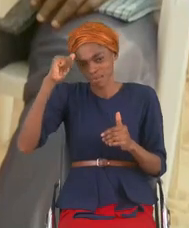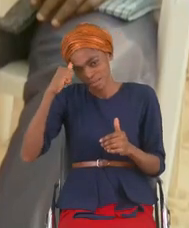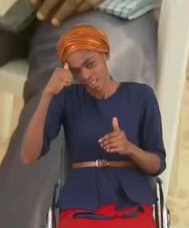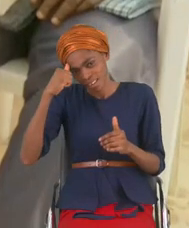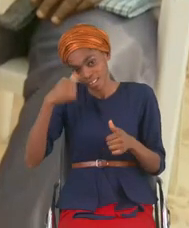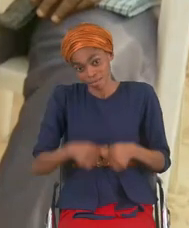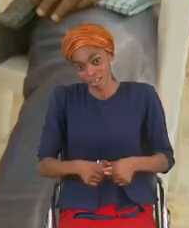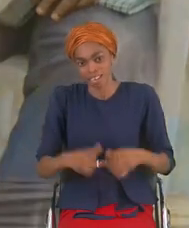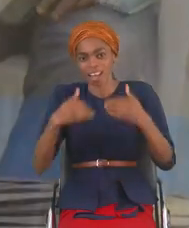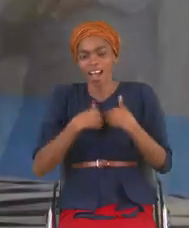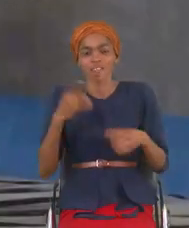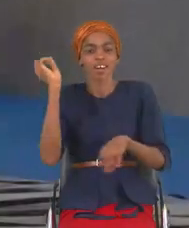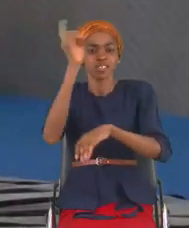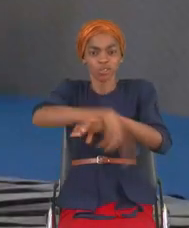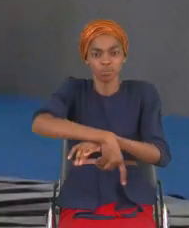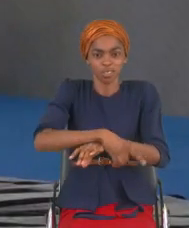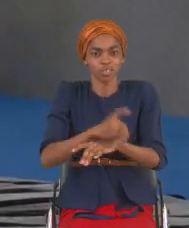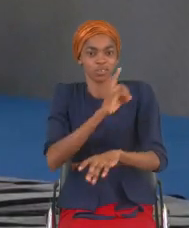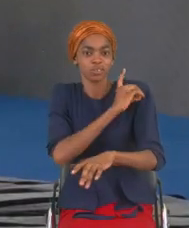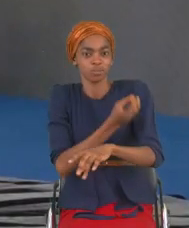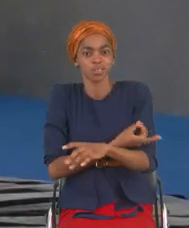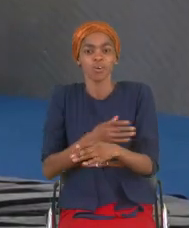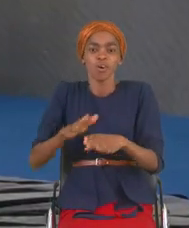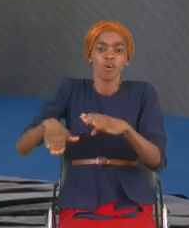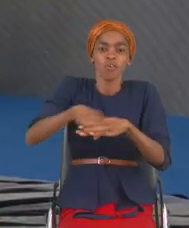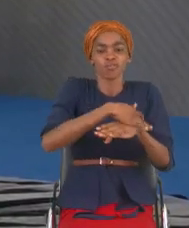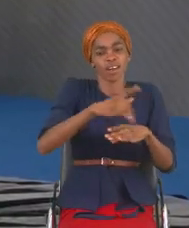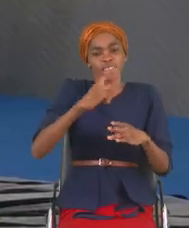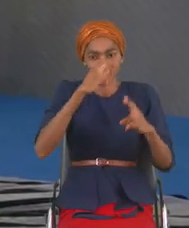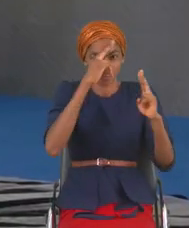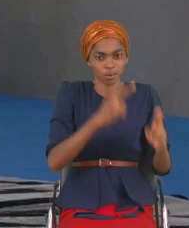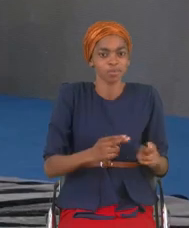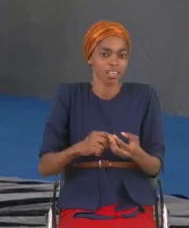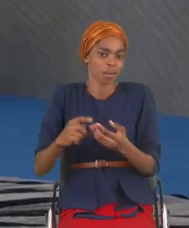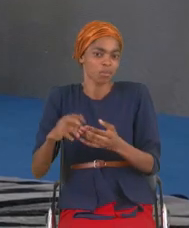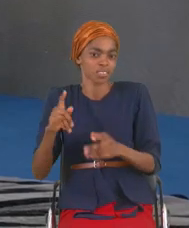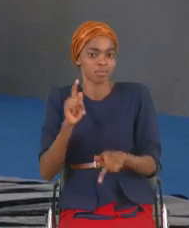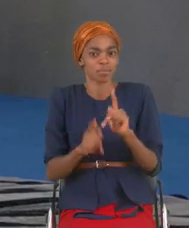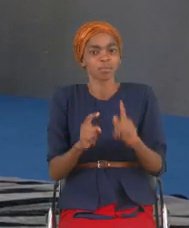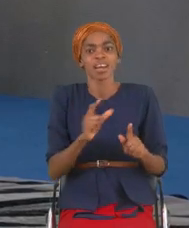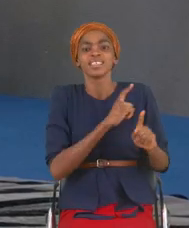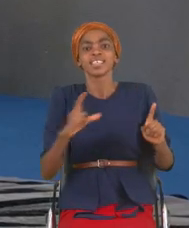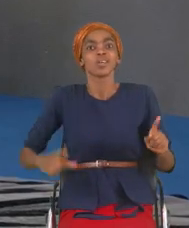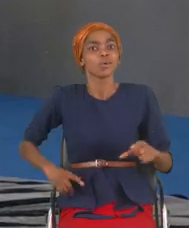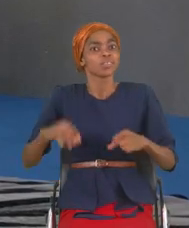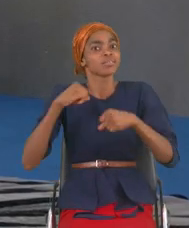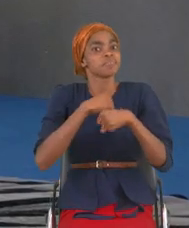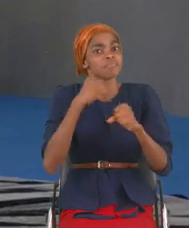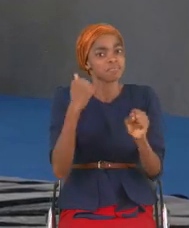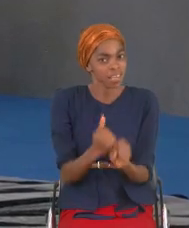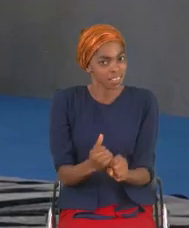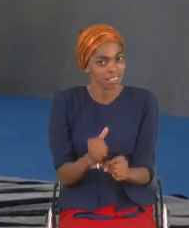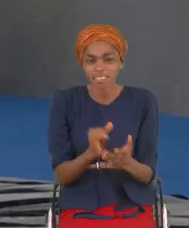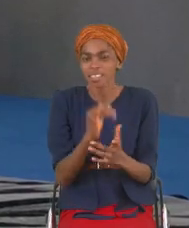dominion over the nobles among the people the lord mage that's the